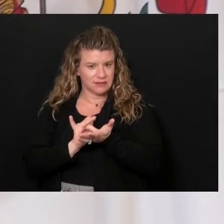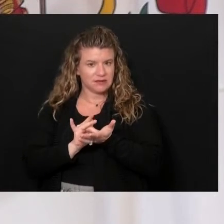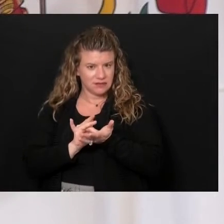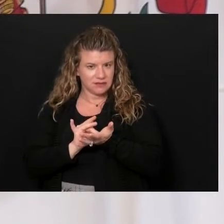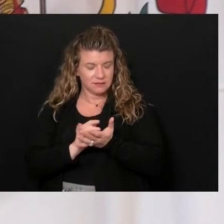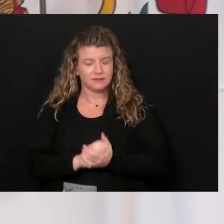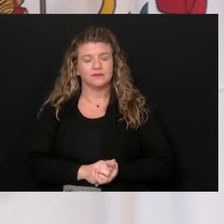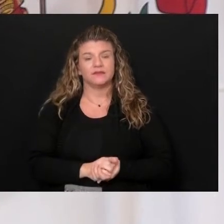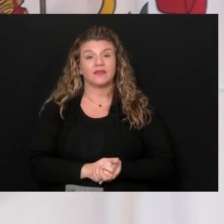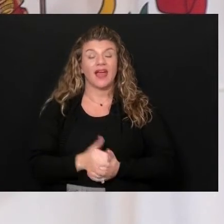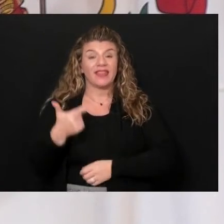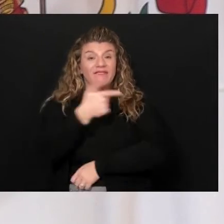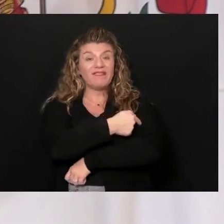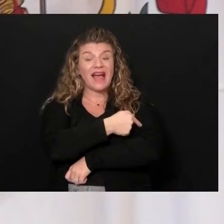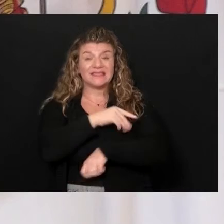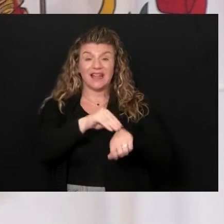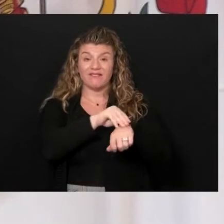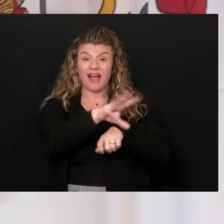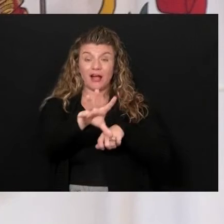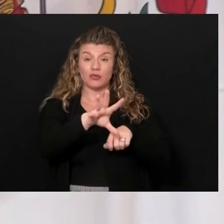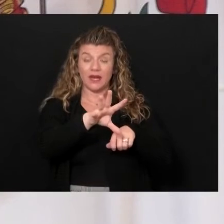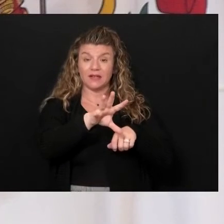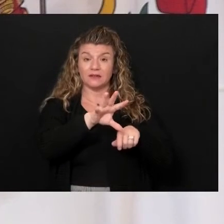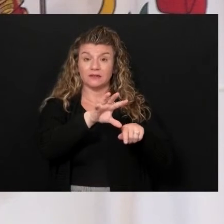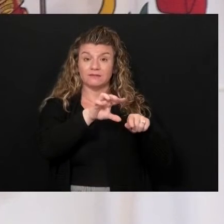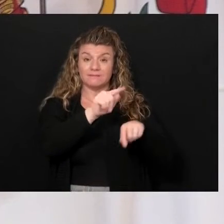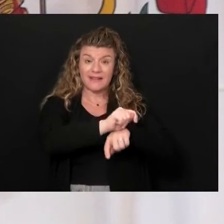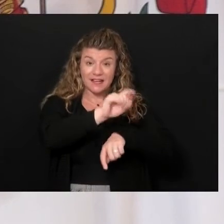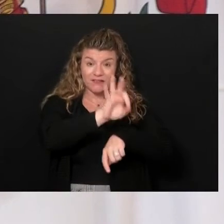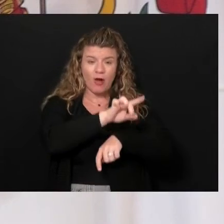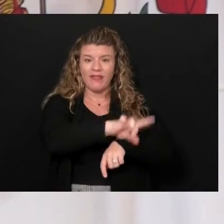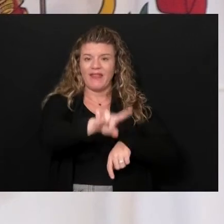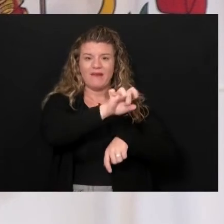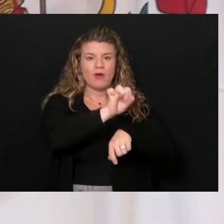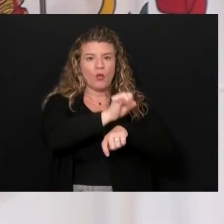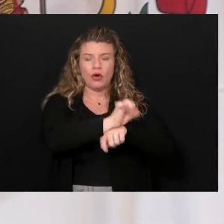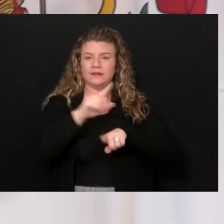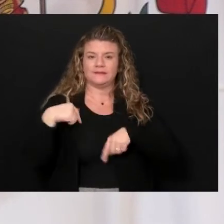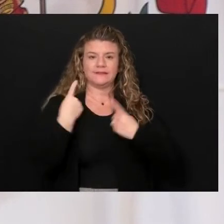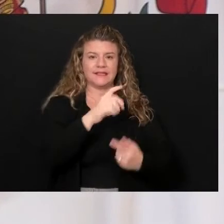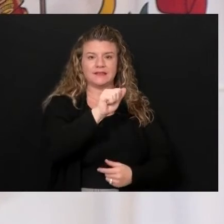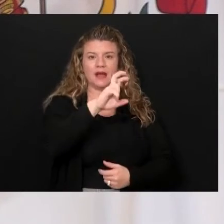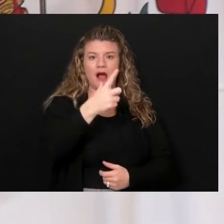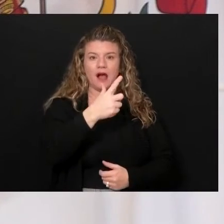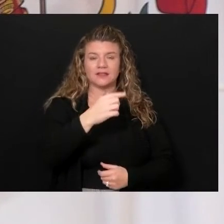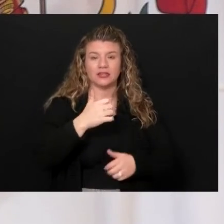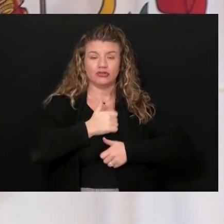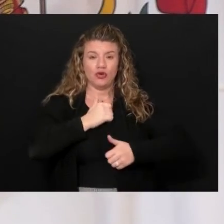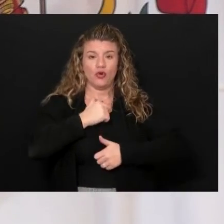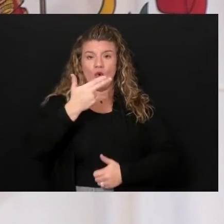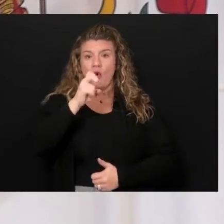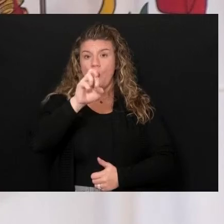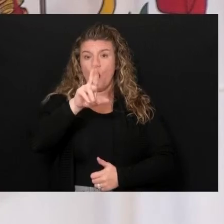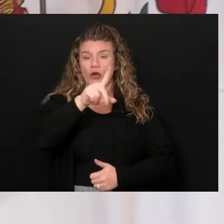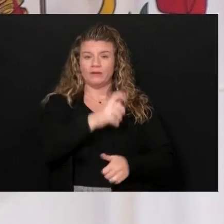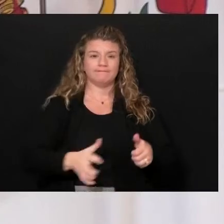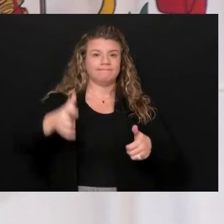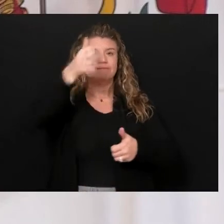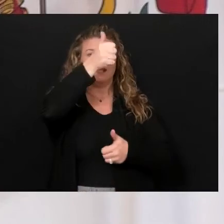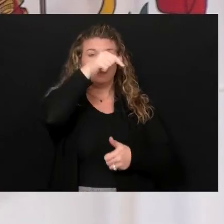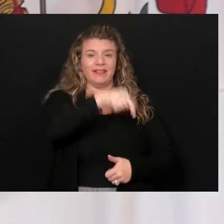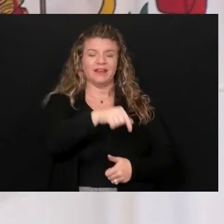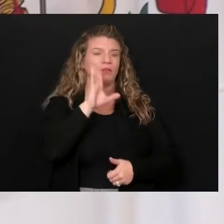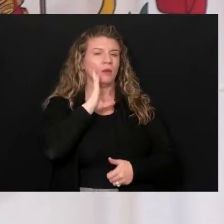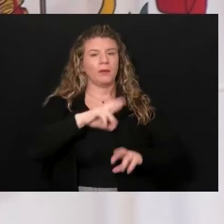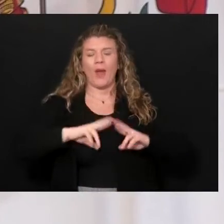Our Vaccine Advisory Council has been working since August. General Hoyer heads up the efforts in this charge and everything. I think we're